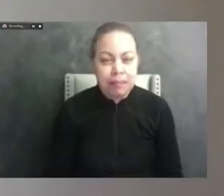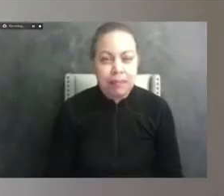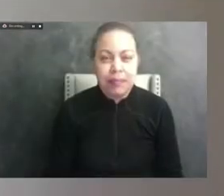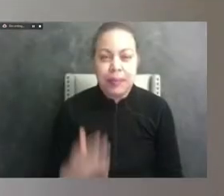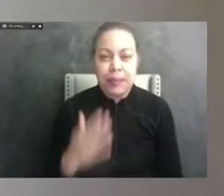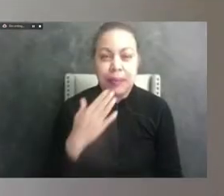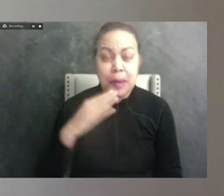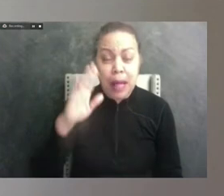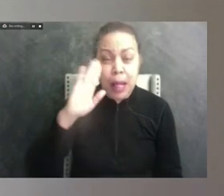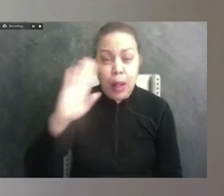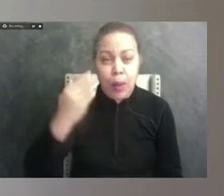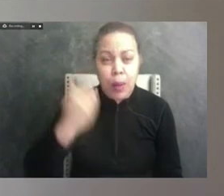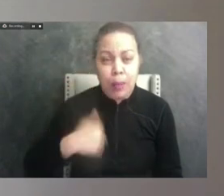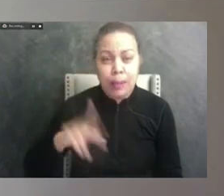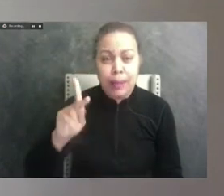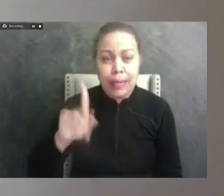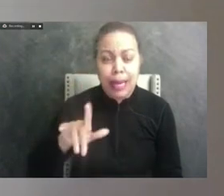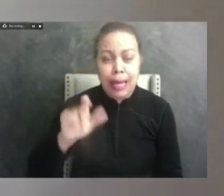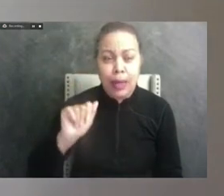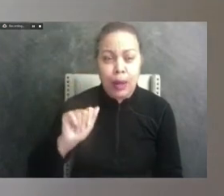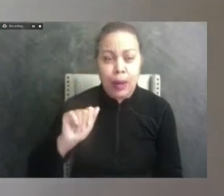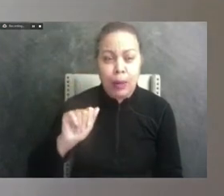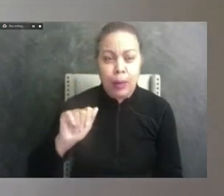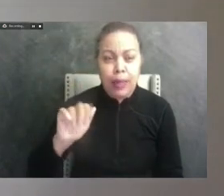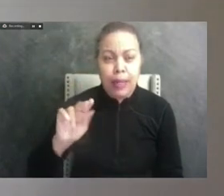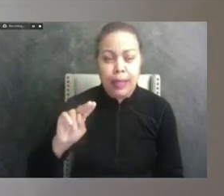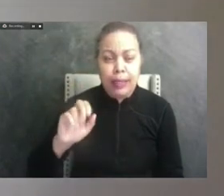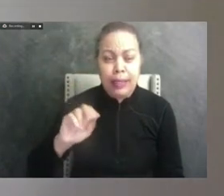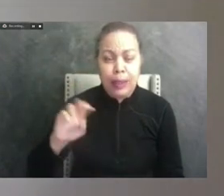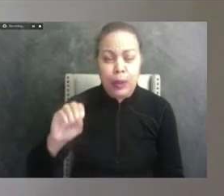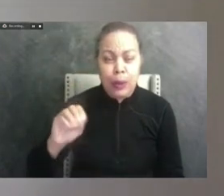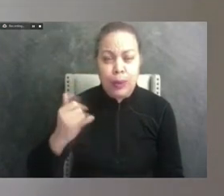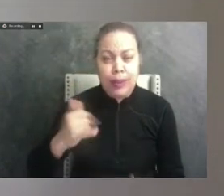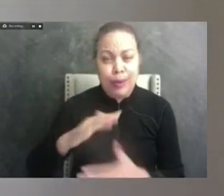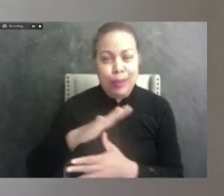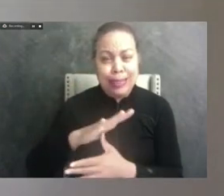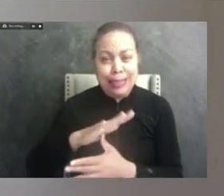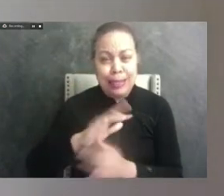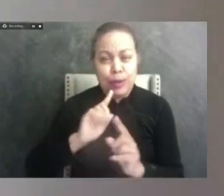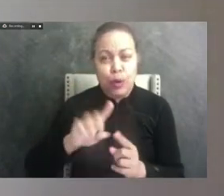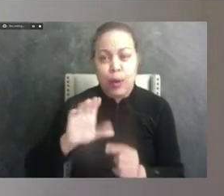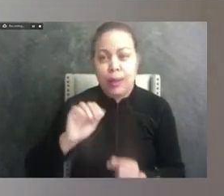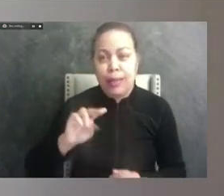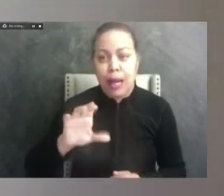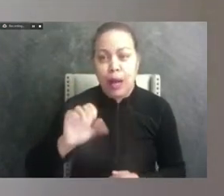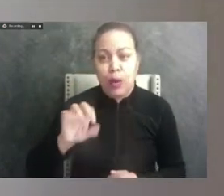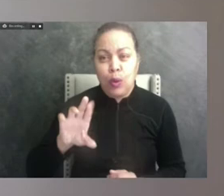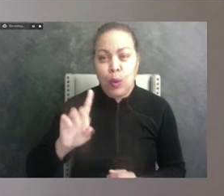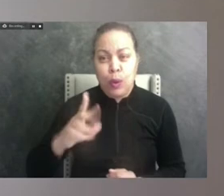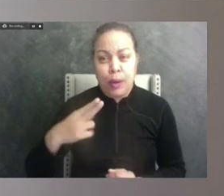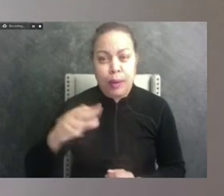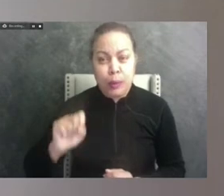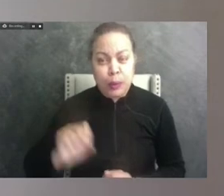Hello, my name is Kyla Nano, and I'm currently a senior attending Concord High School.